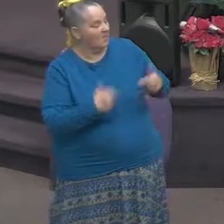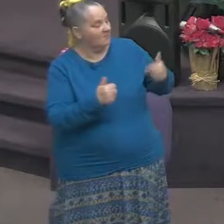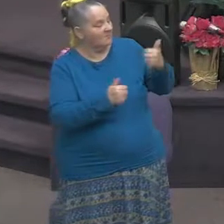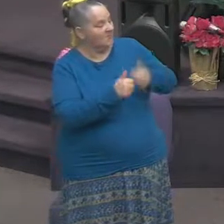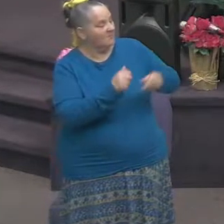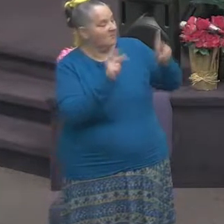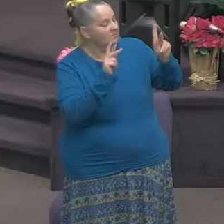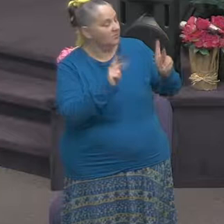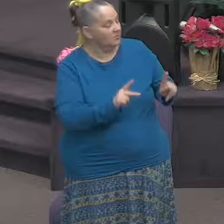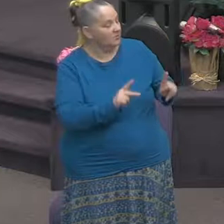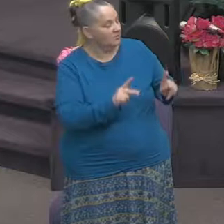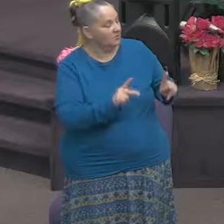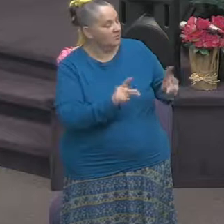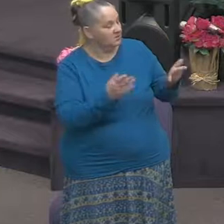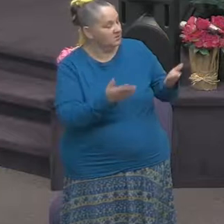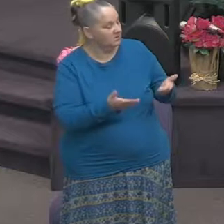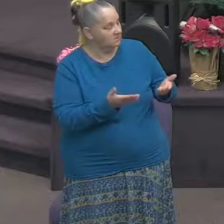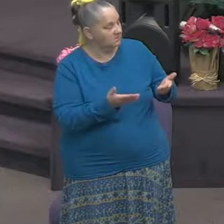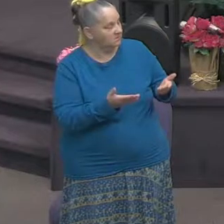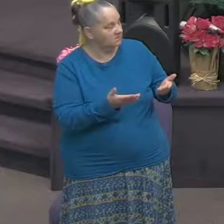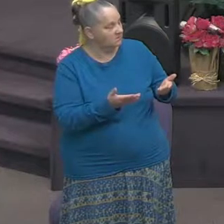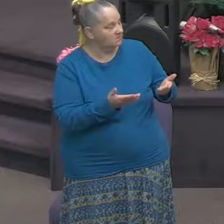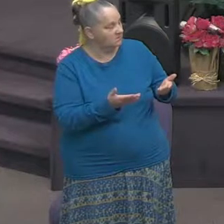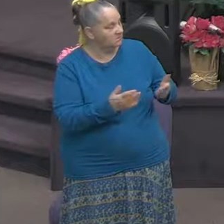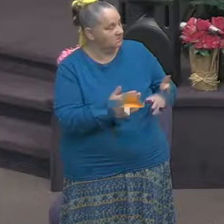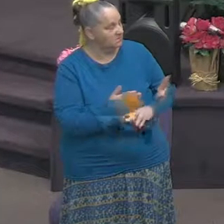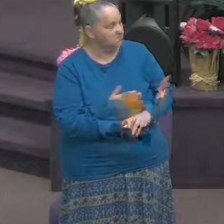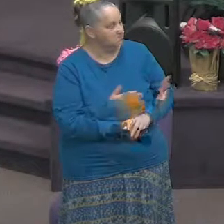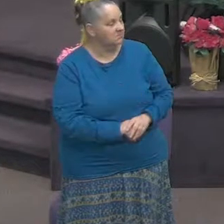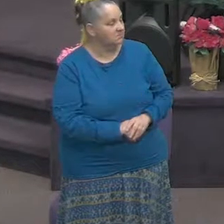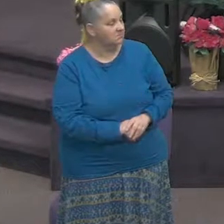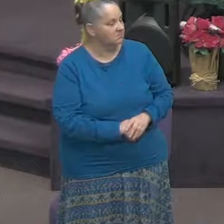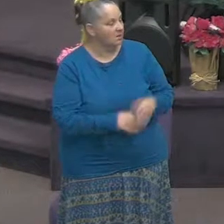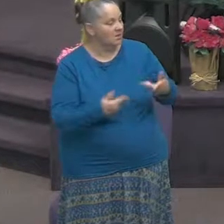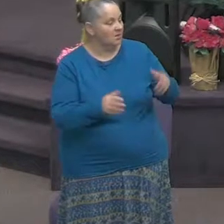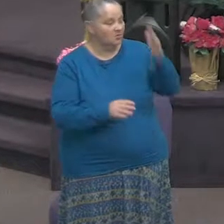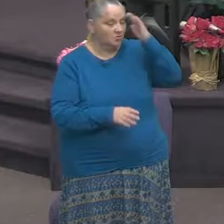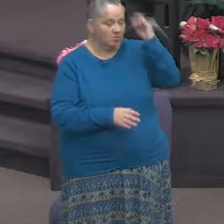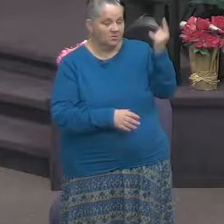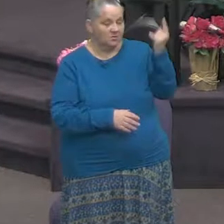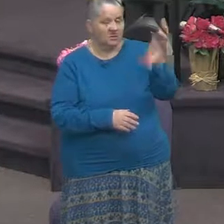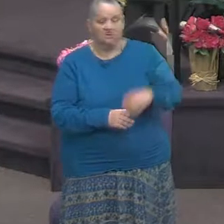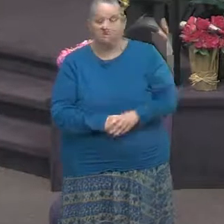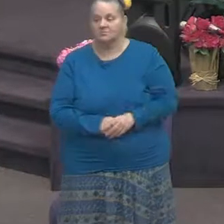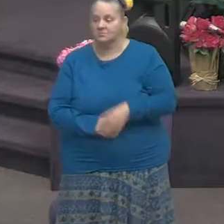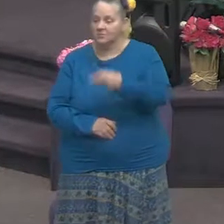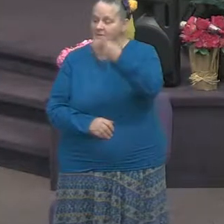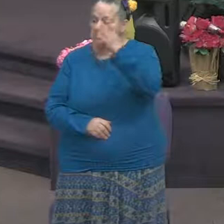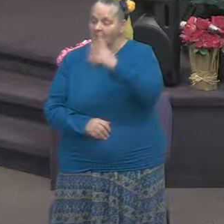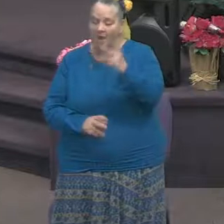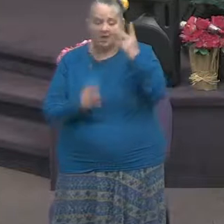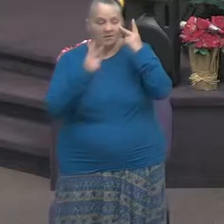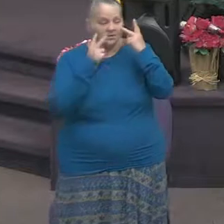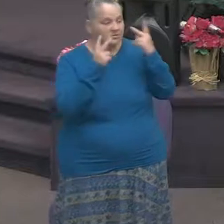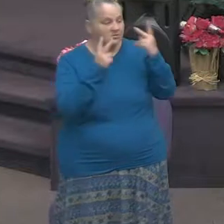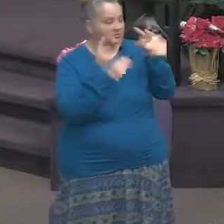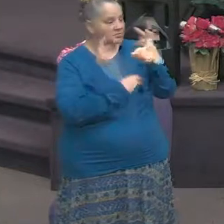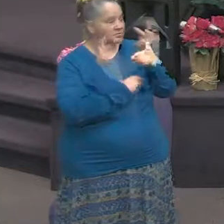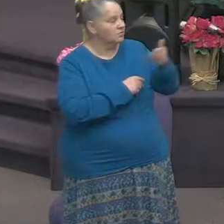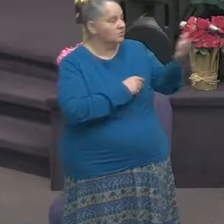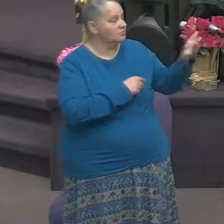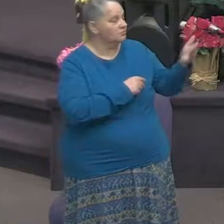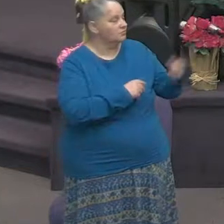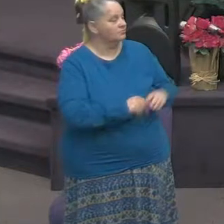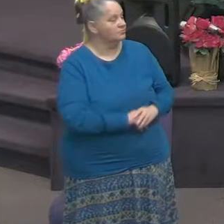every person in this room. I want to let you know something. God sees